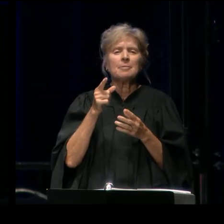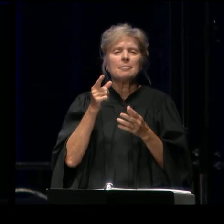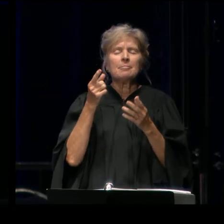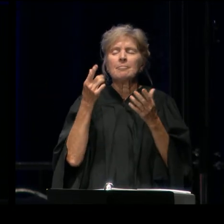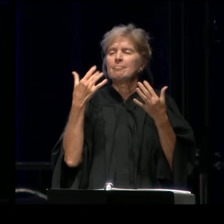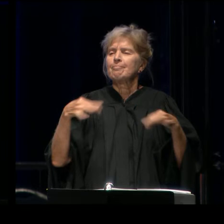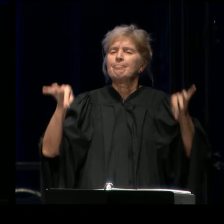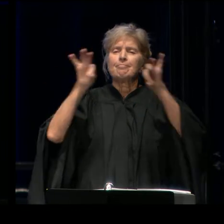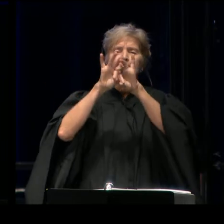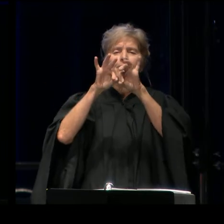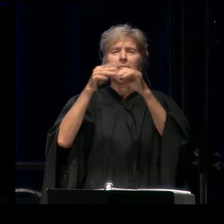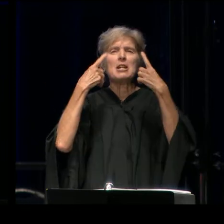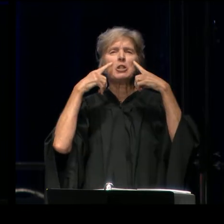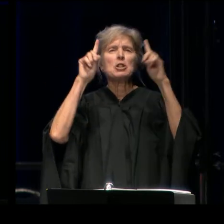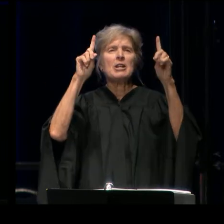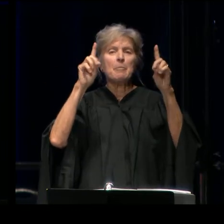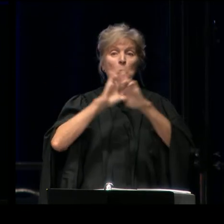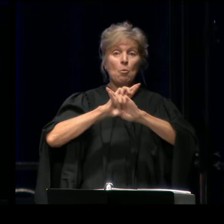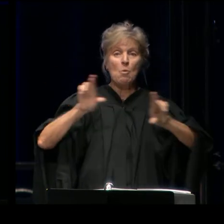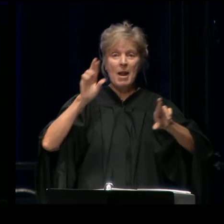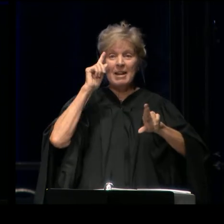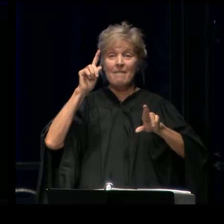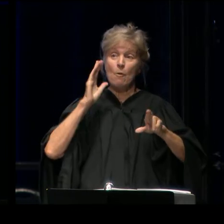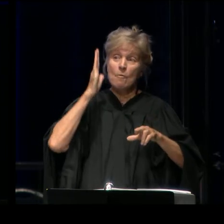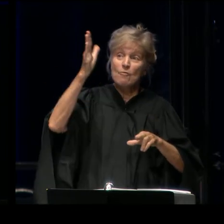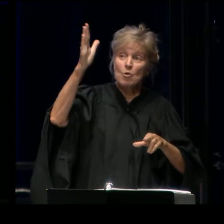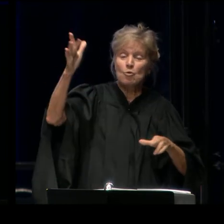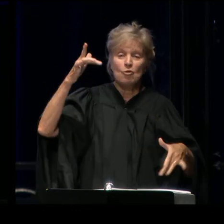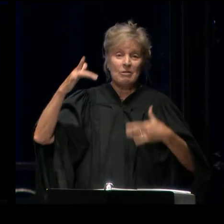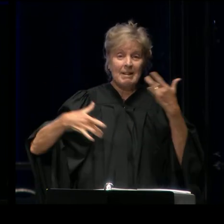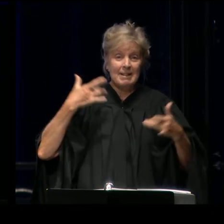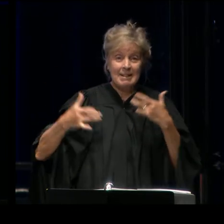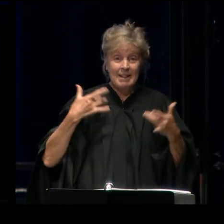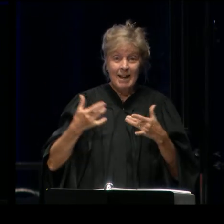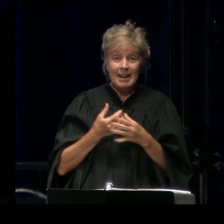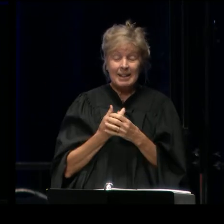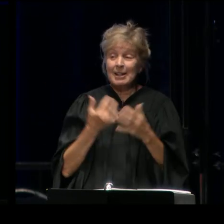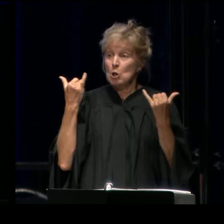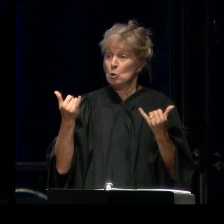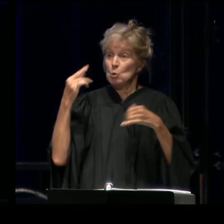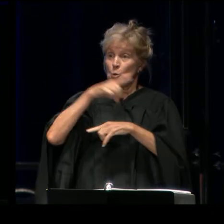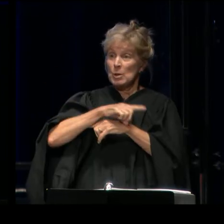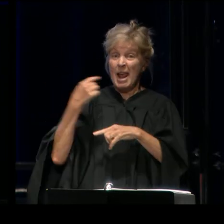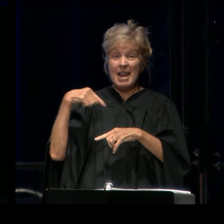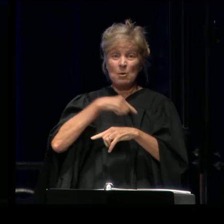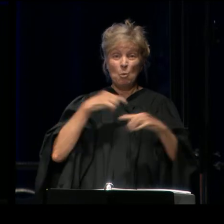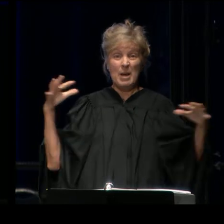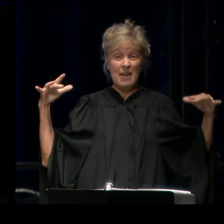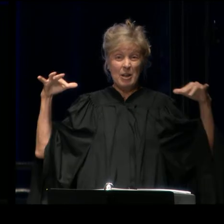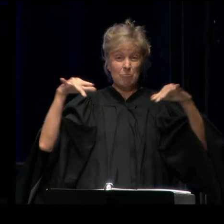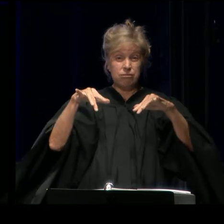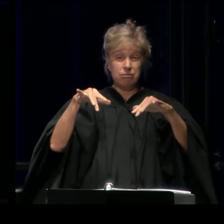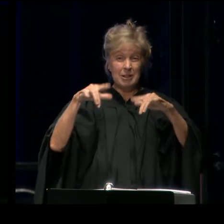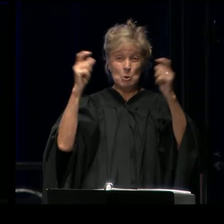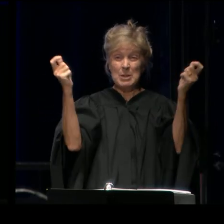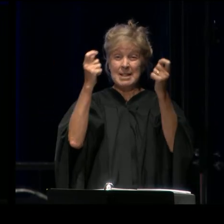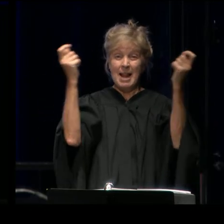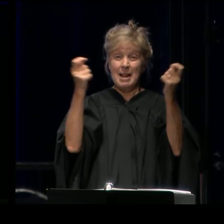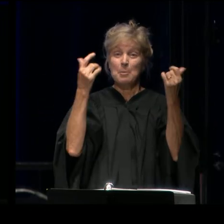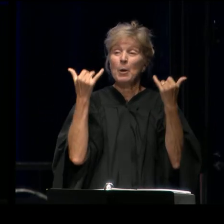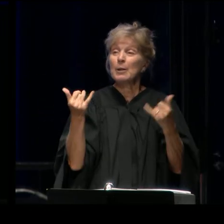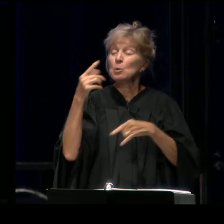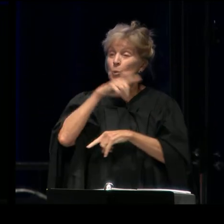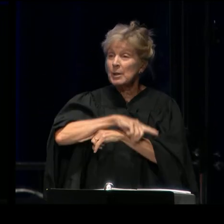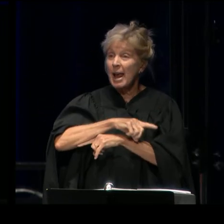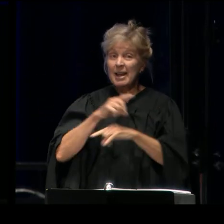sets the stage for exciting futures. Today, we have all come together to celebrate this moment. In so